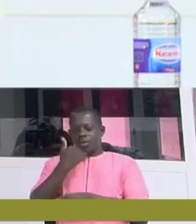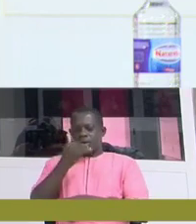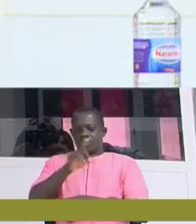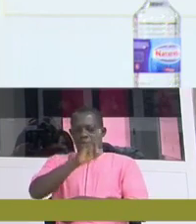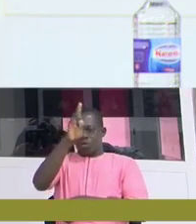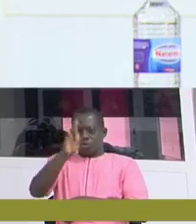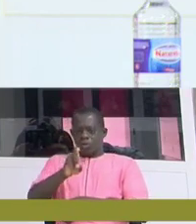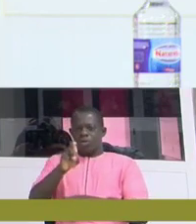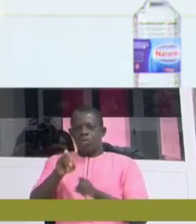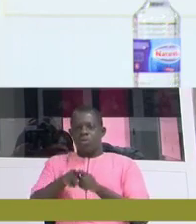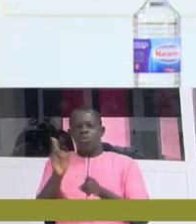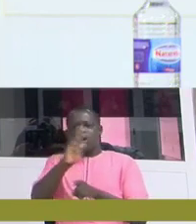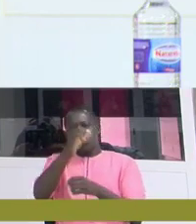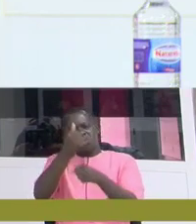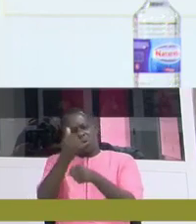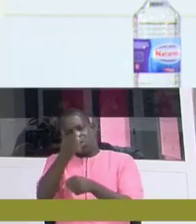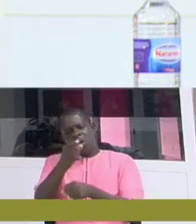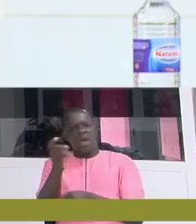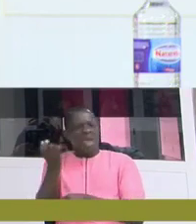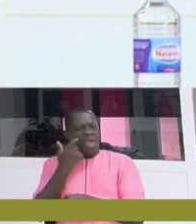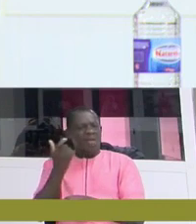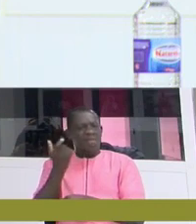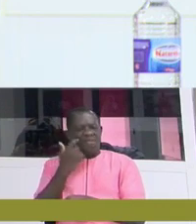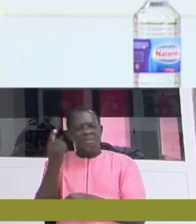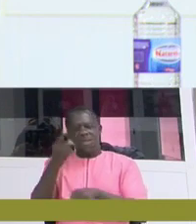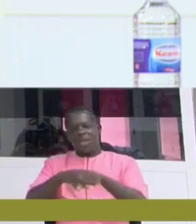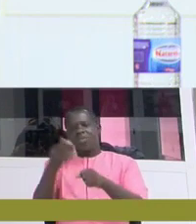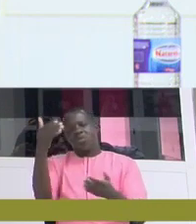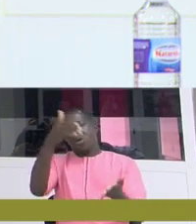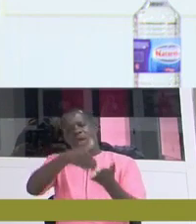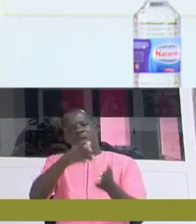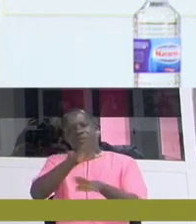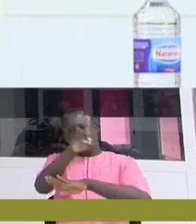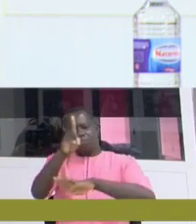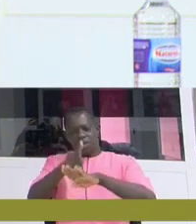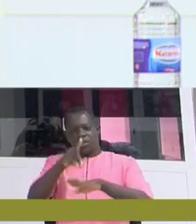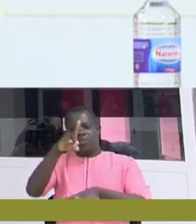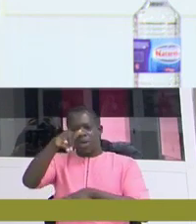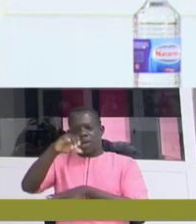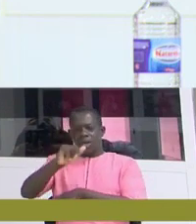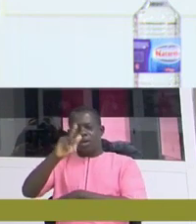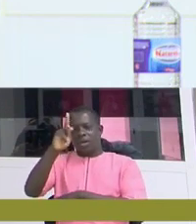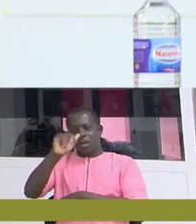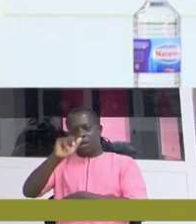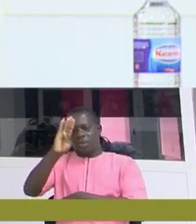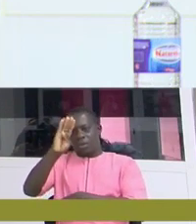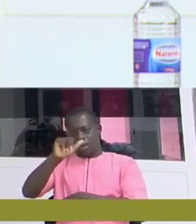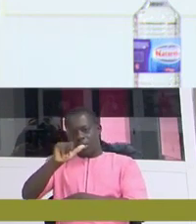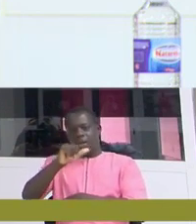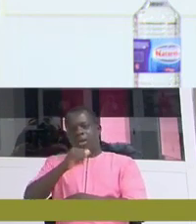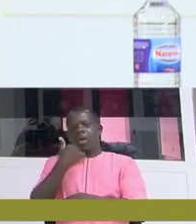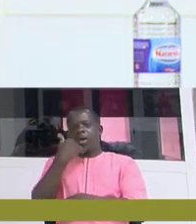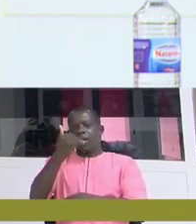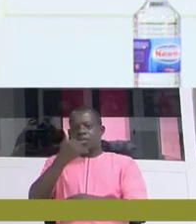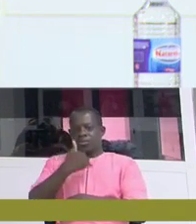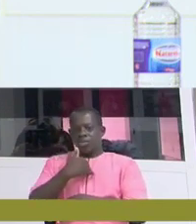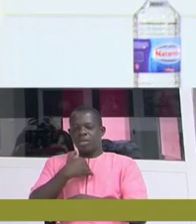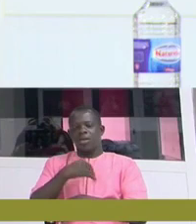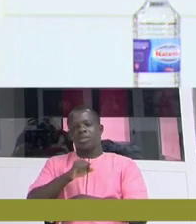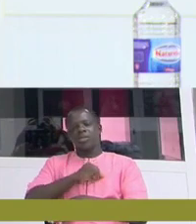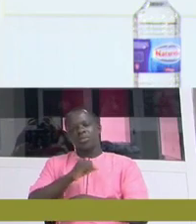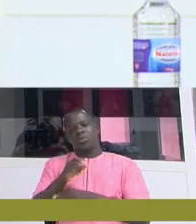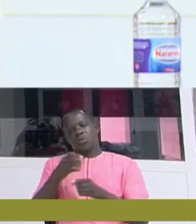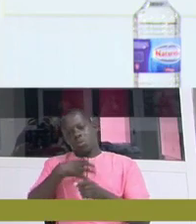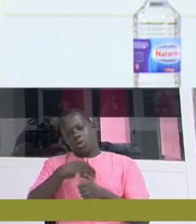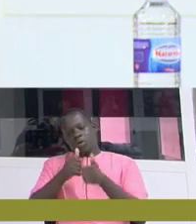told me, what is your reason for coming here? Every time you are always here. Fakaba la ofanye. Fakabana said that to me. Kaye nankana asisile nom. I